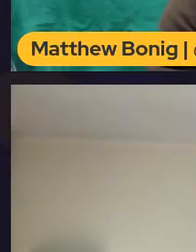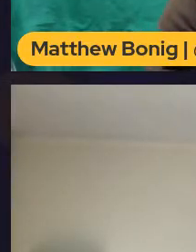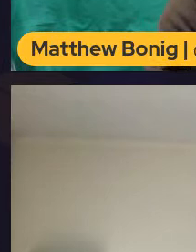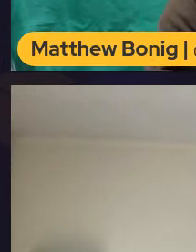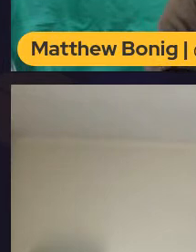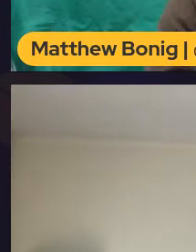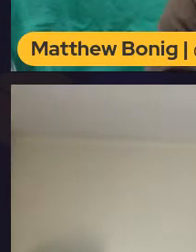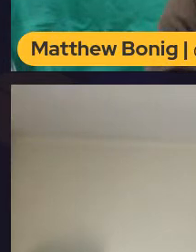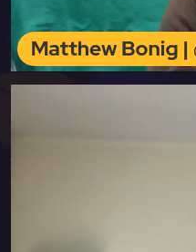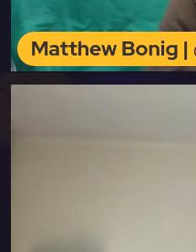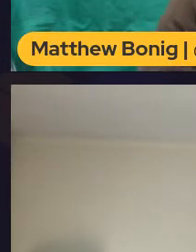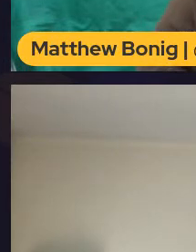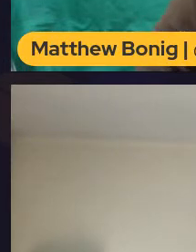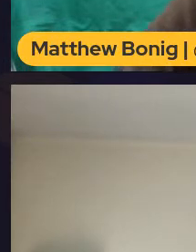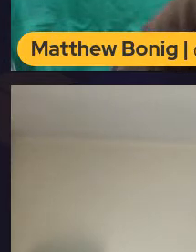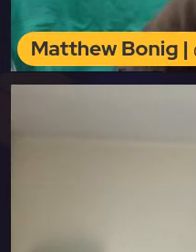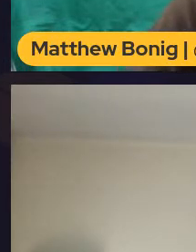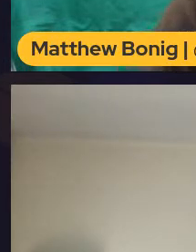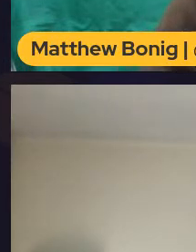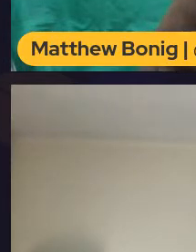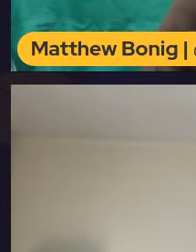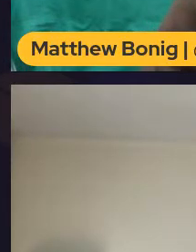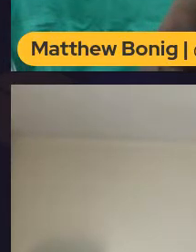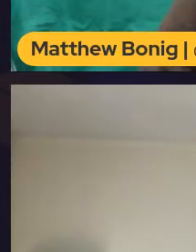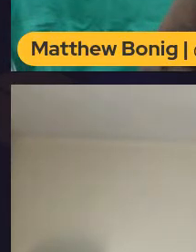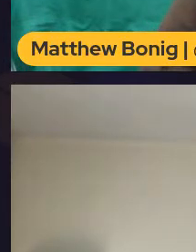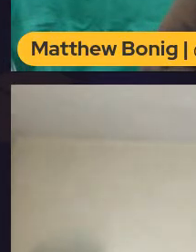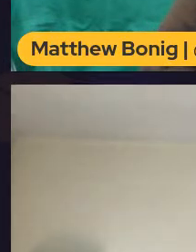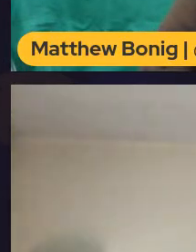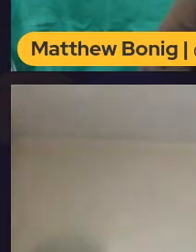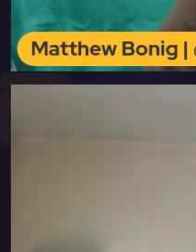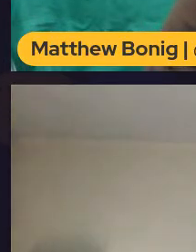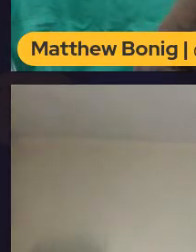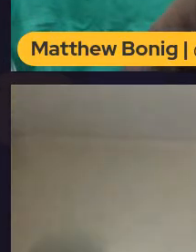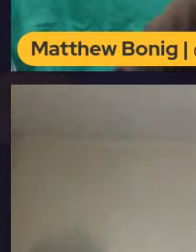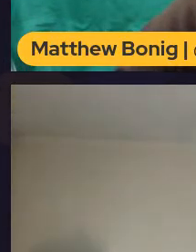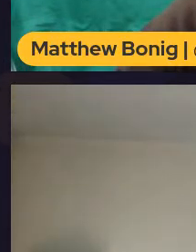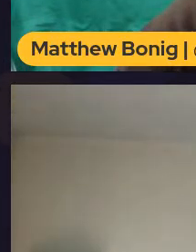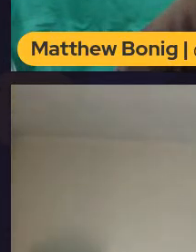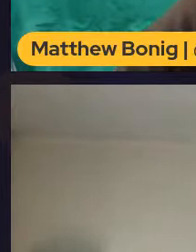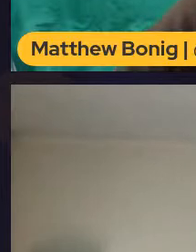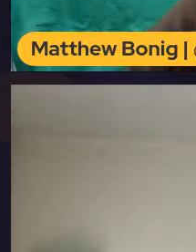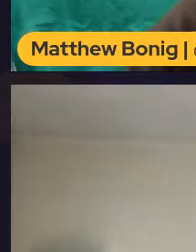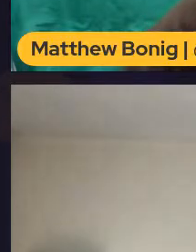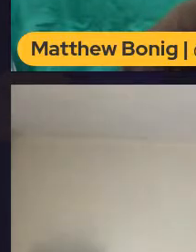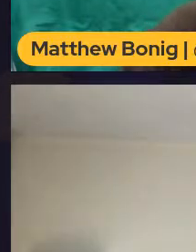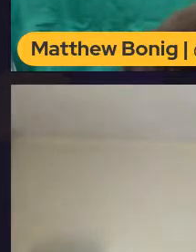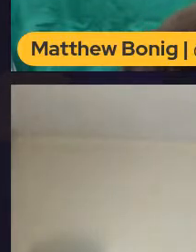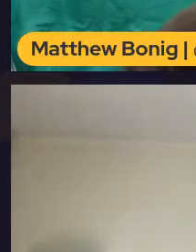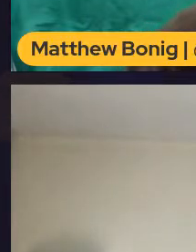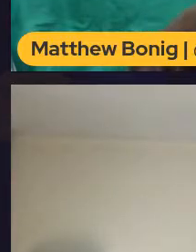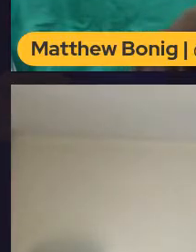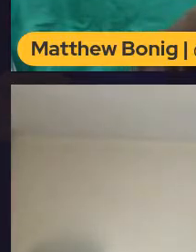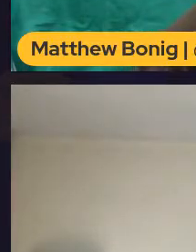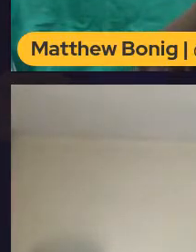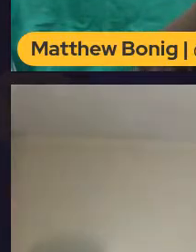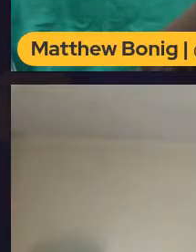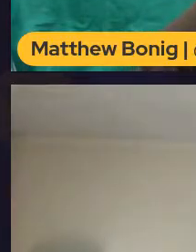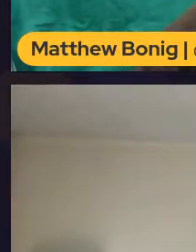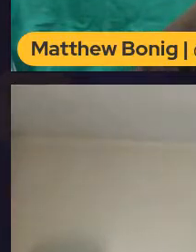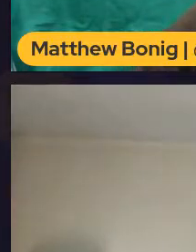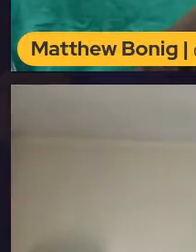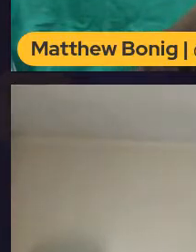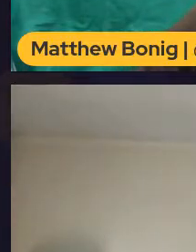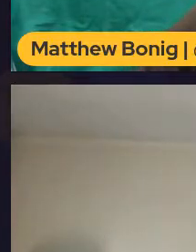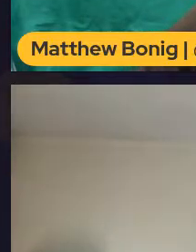we've handed out a few of them. We will continue to do so as people ask for them. I'll be glad to send stickers to whoever needs them along the way. All